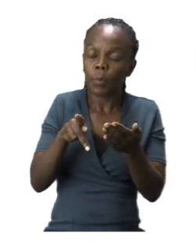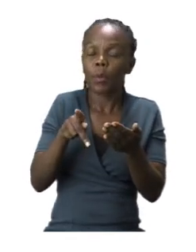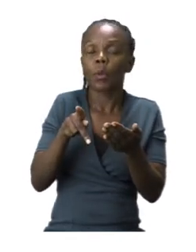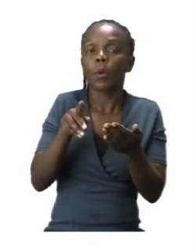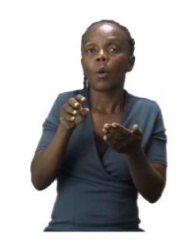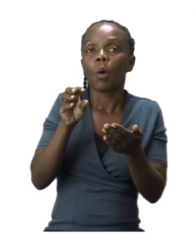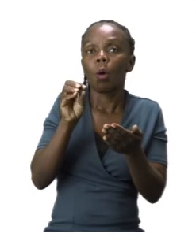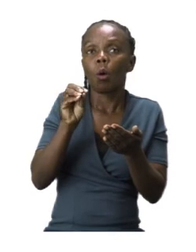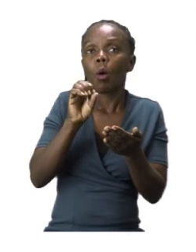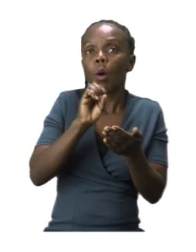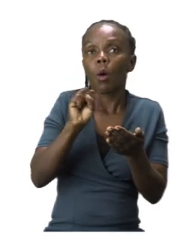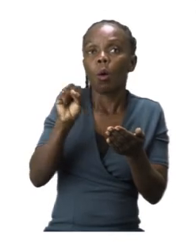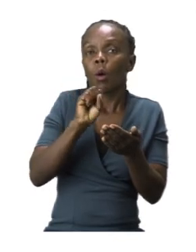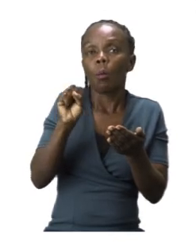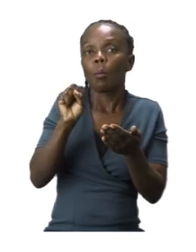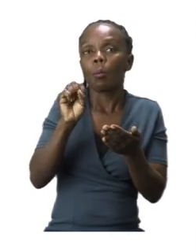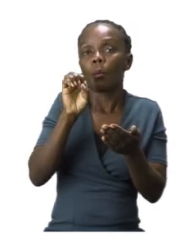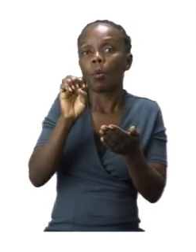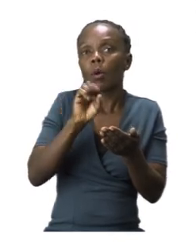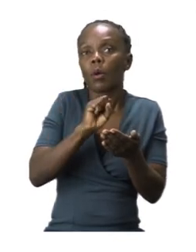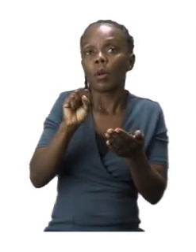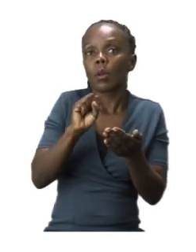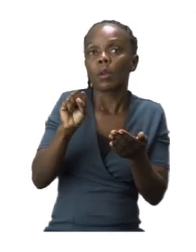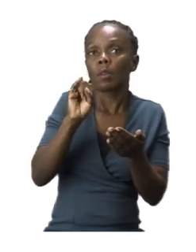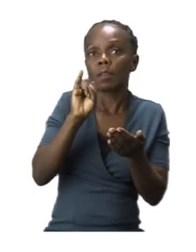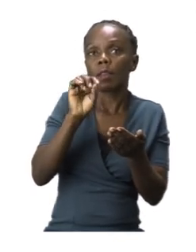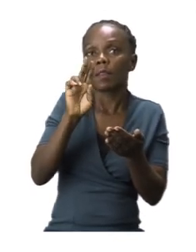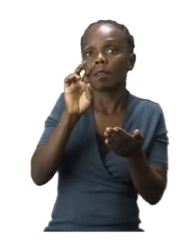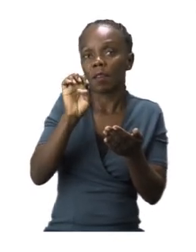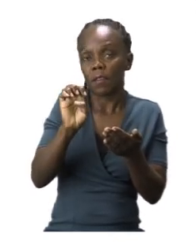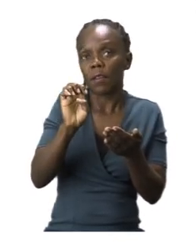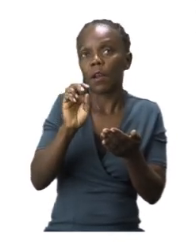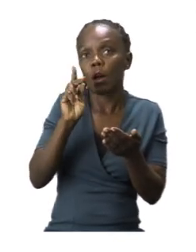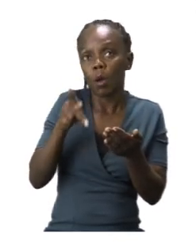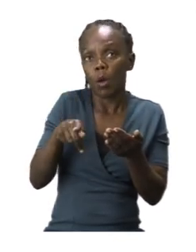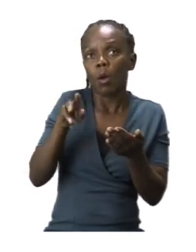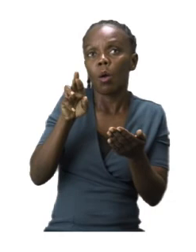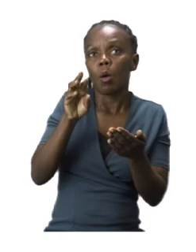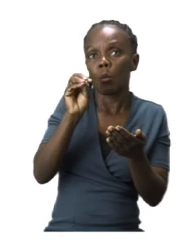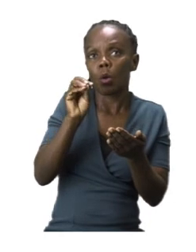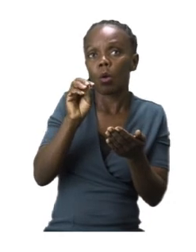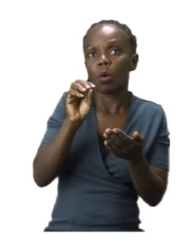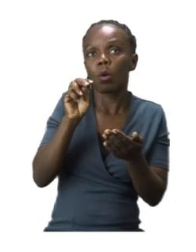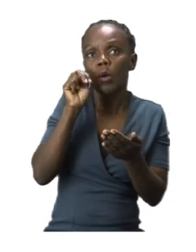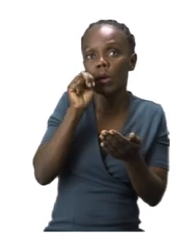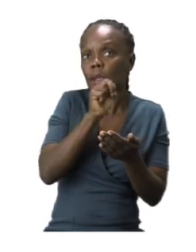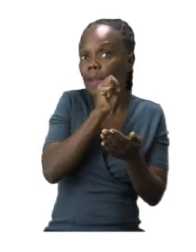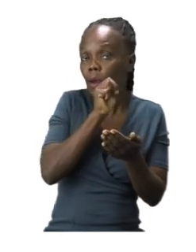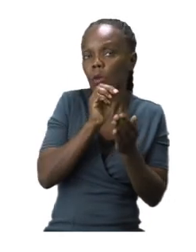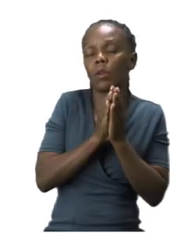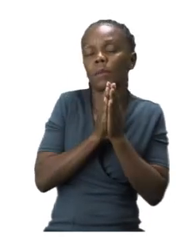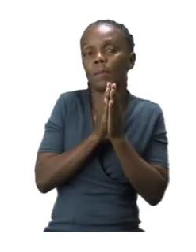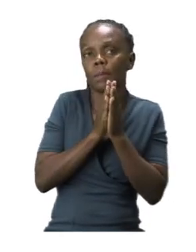and then if you think you're not sure, you can always ask for help. please, please, please do your